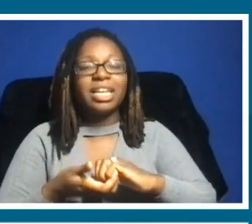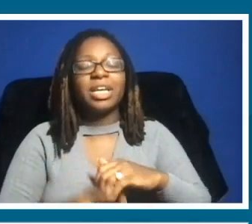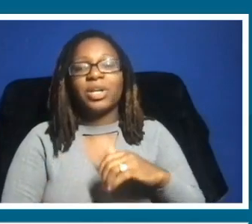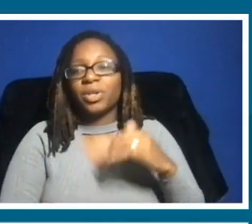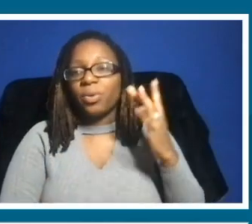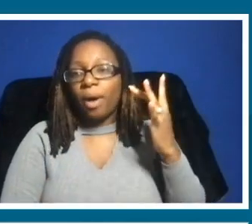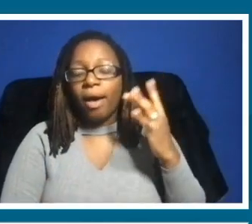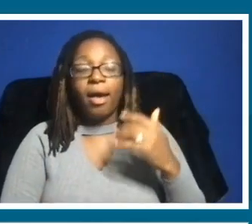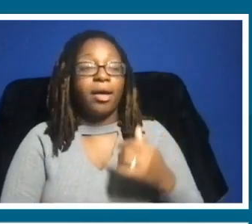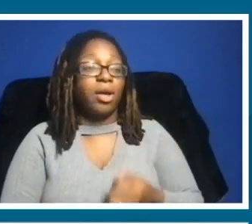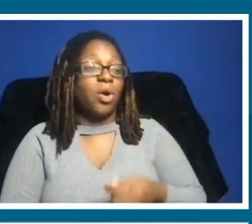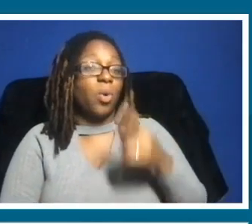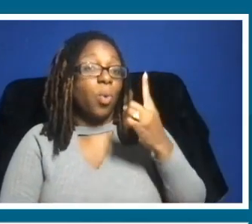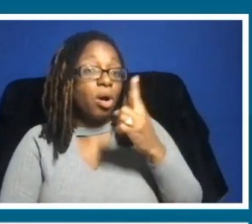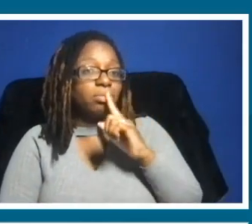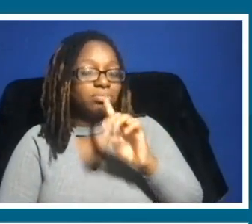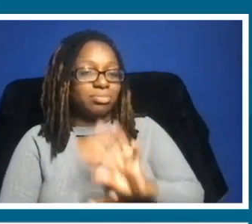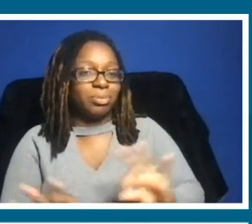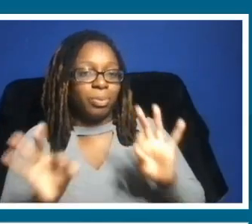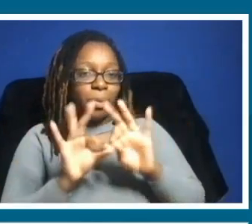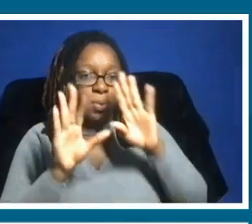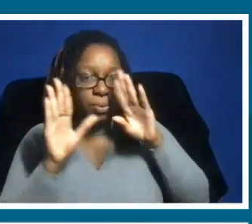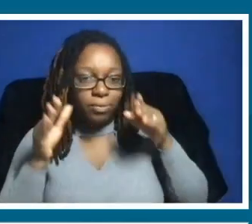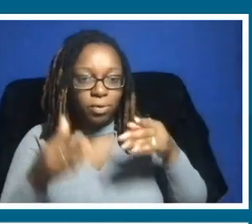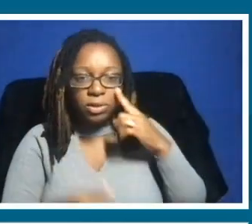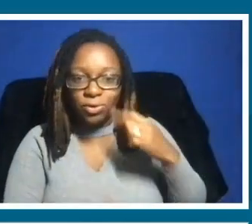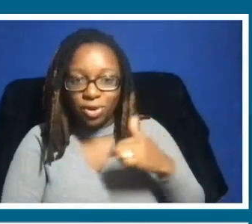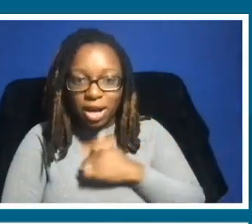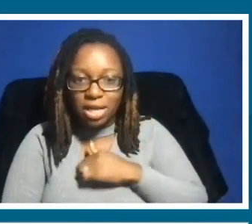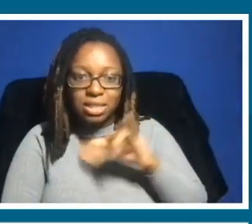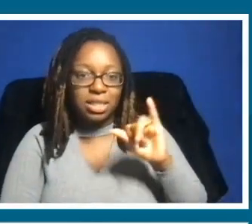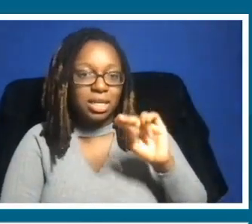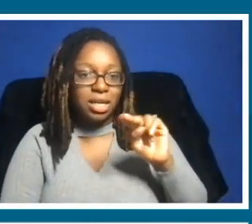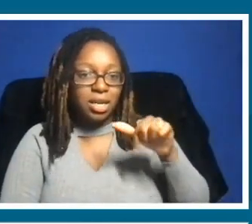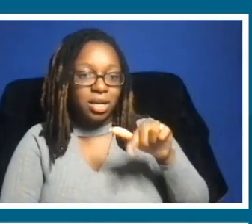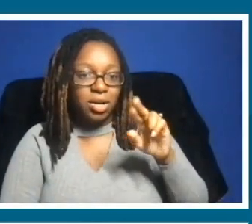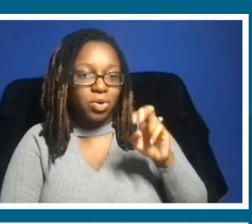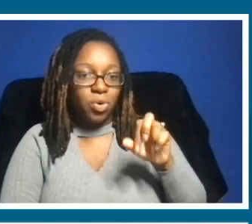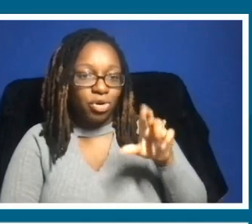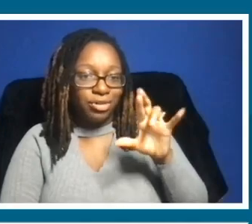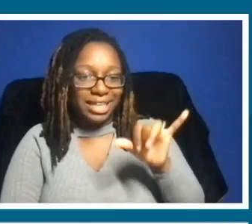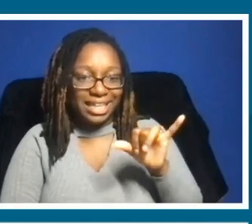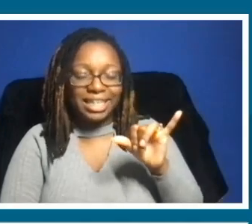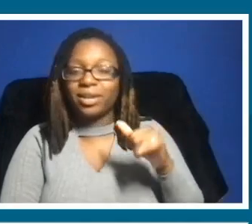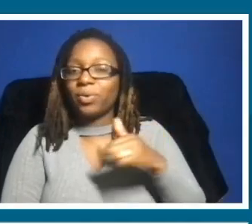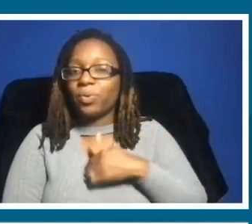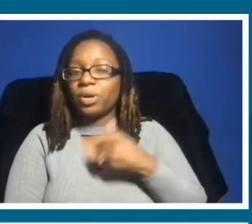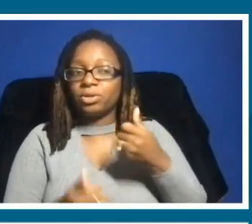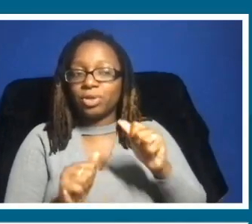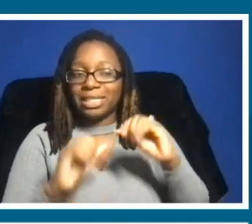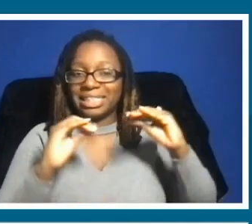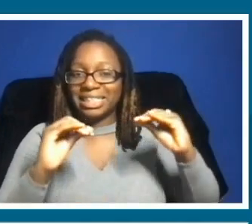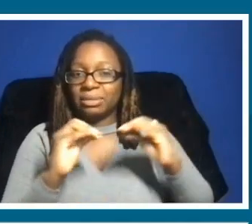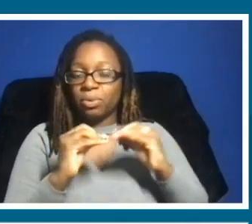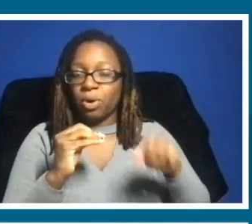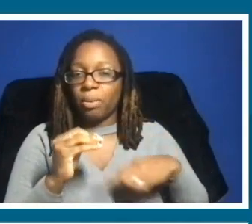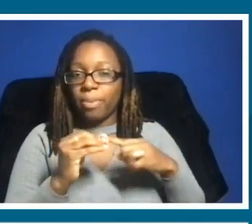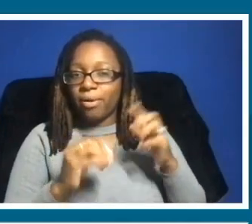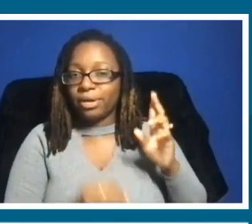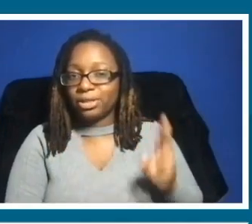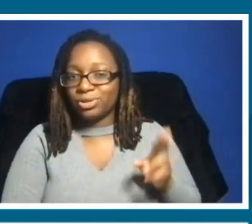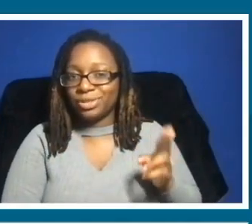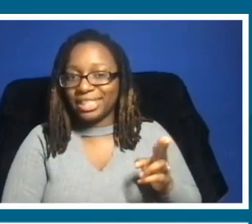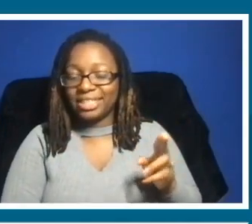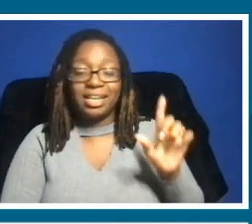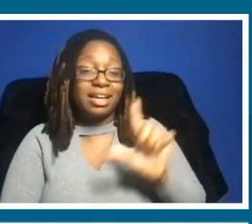one of the key sort of focus for us is inquiry. When we go about history education. And the Library of Congress, as